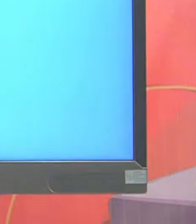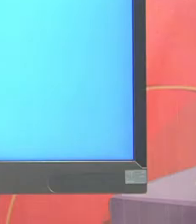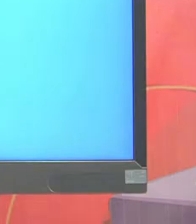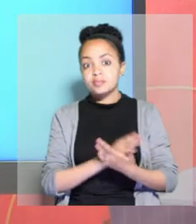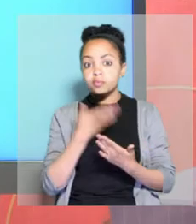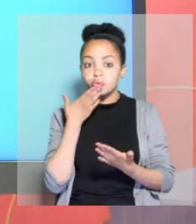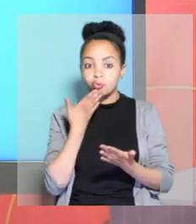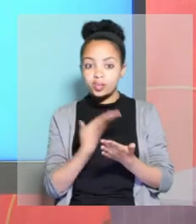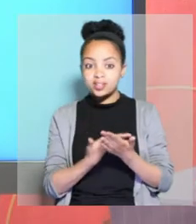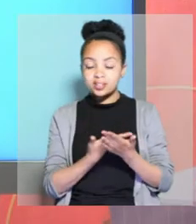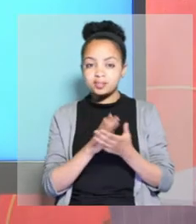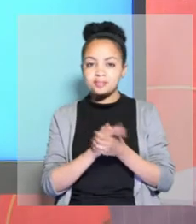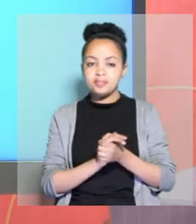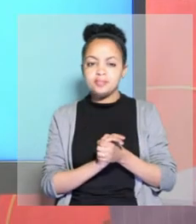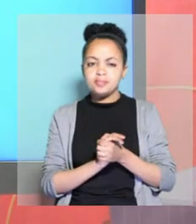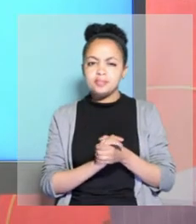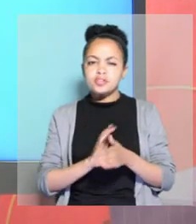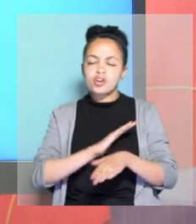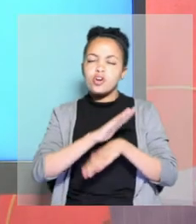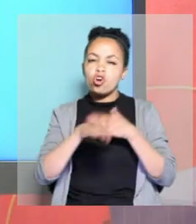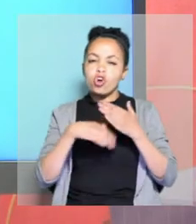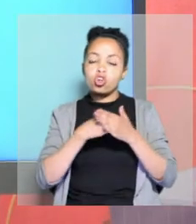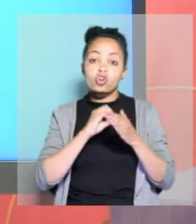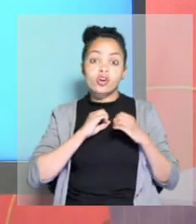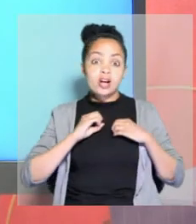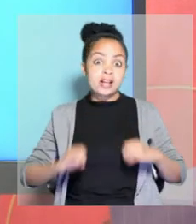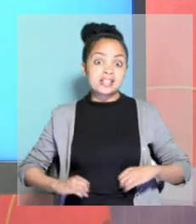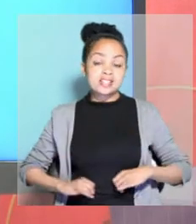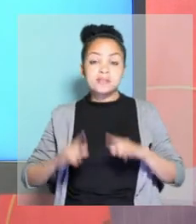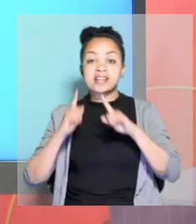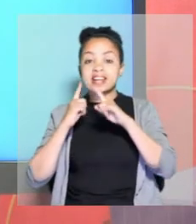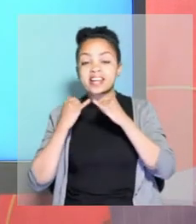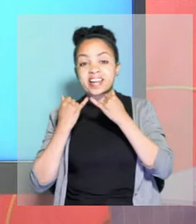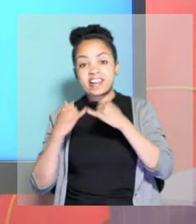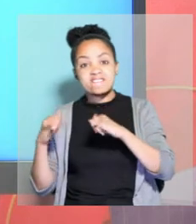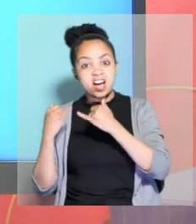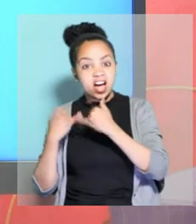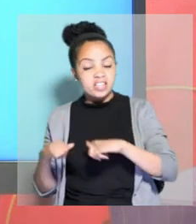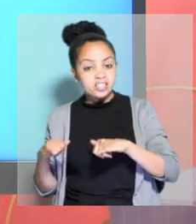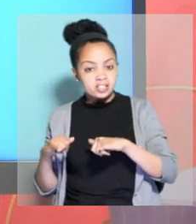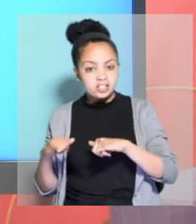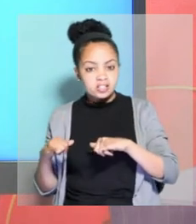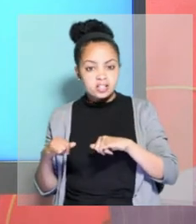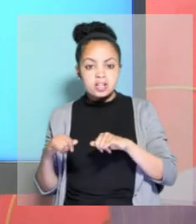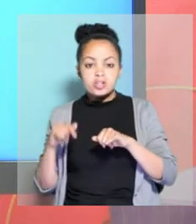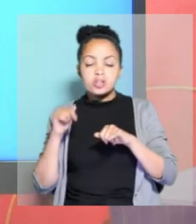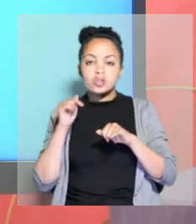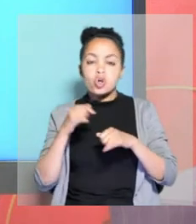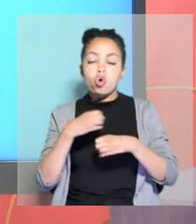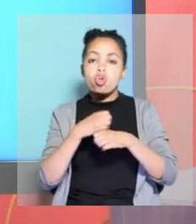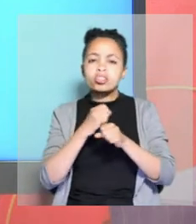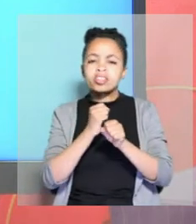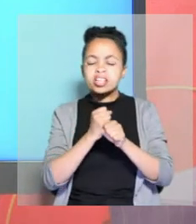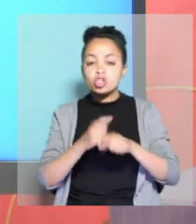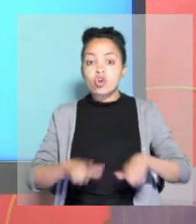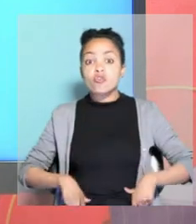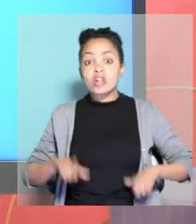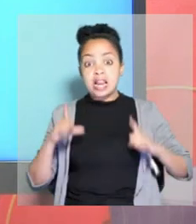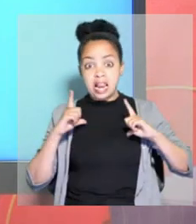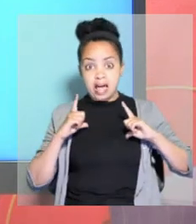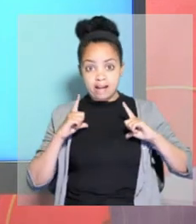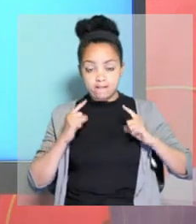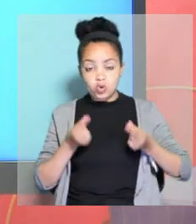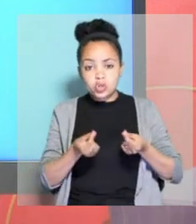well then all organisms divide to ensure the continuity of their life or